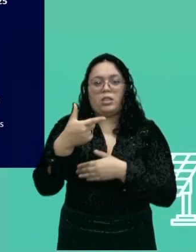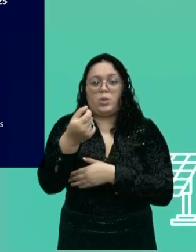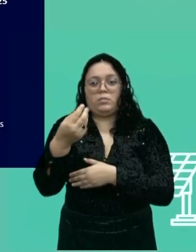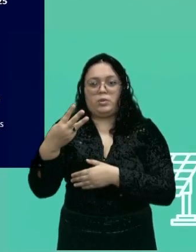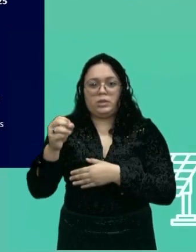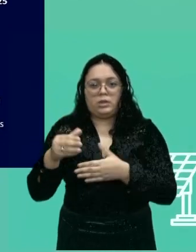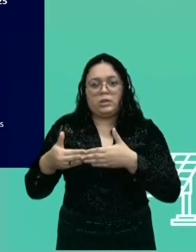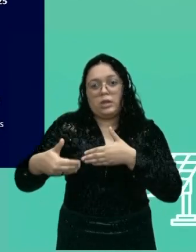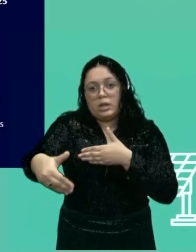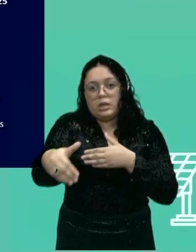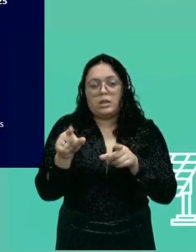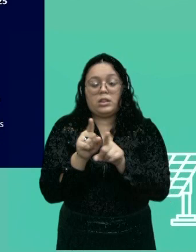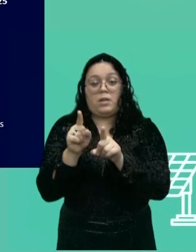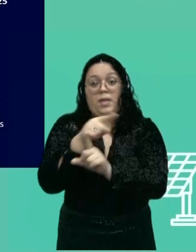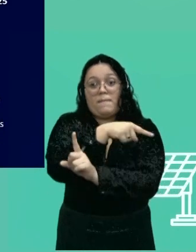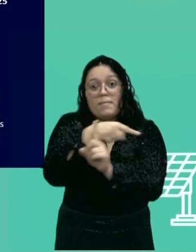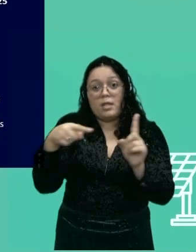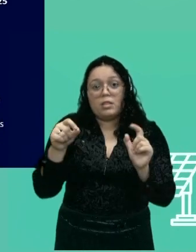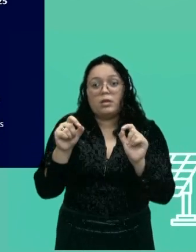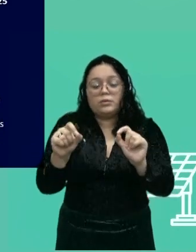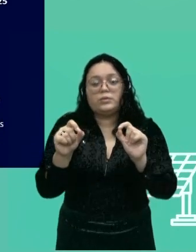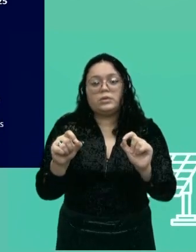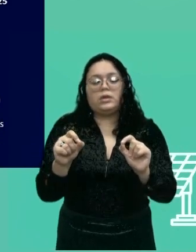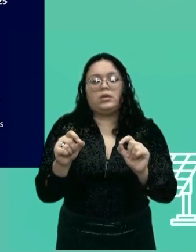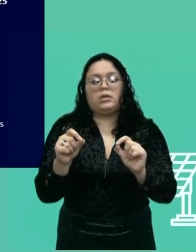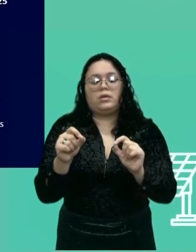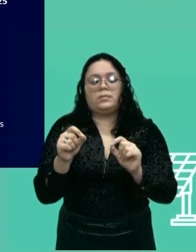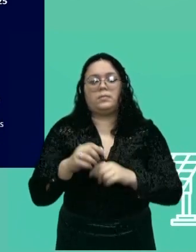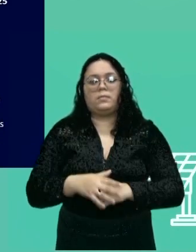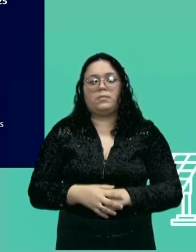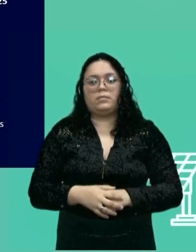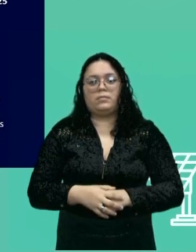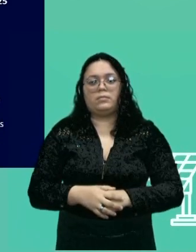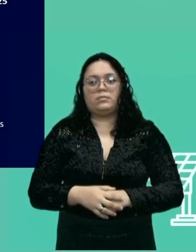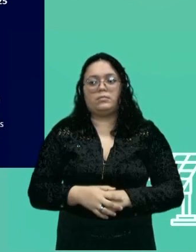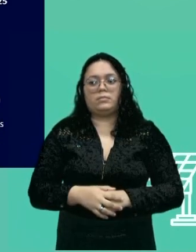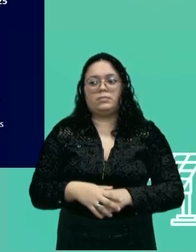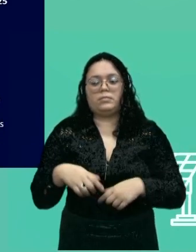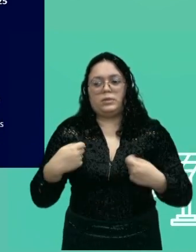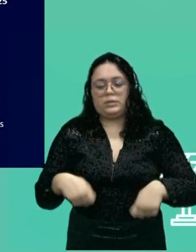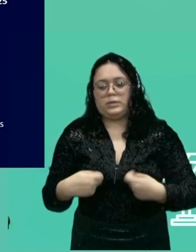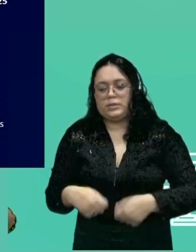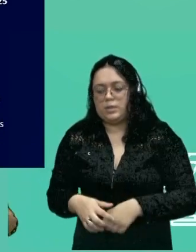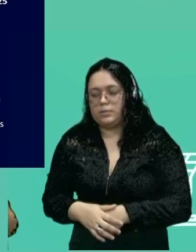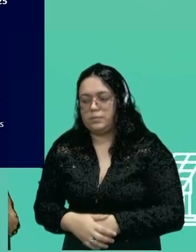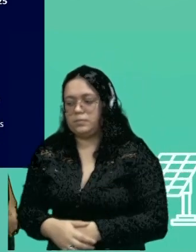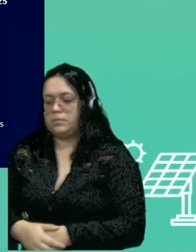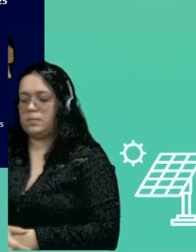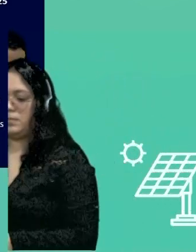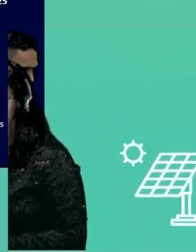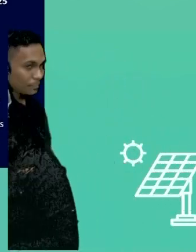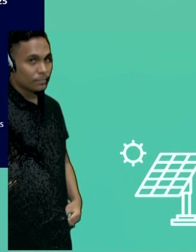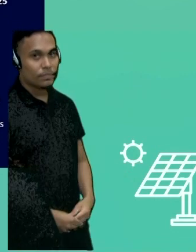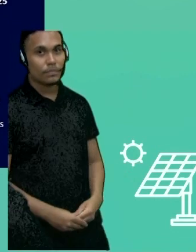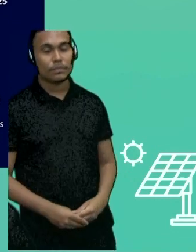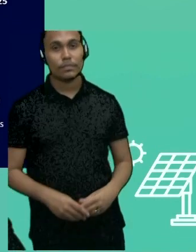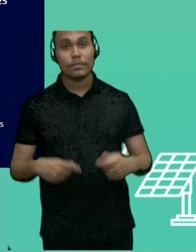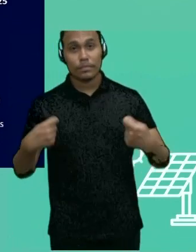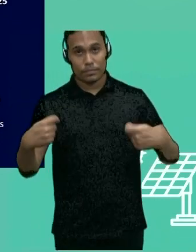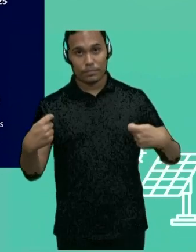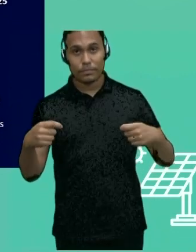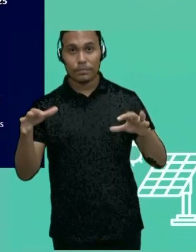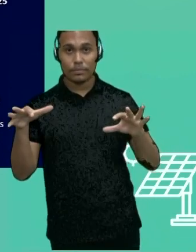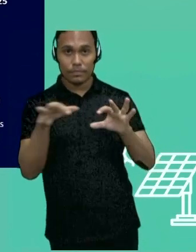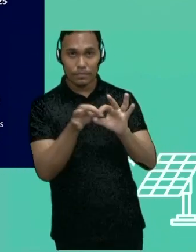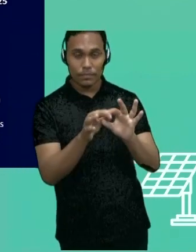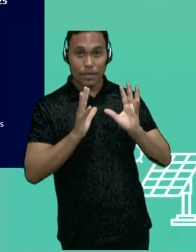half of this, as I mentioned previously, should be from electrolytic hydrogen. The UK is also aiming to run annual allocation rounds